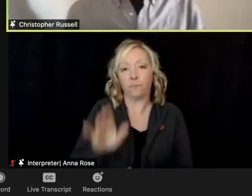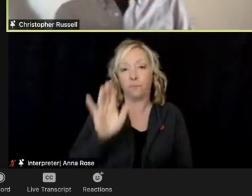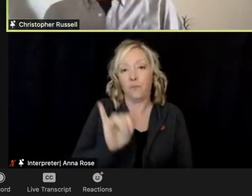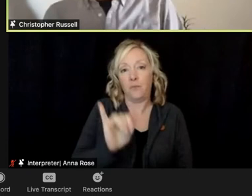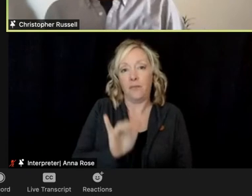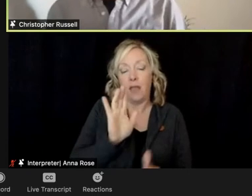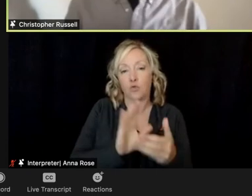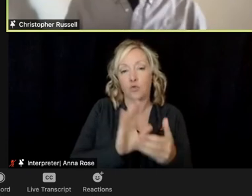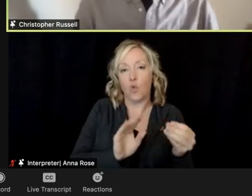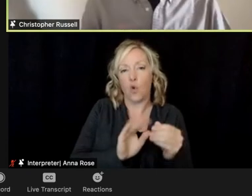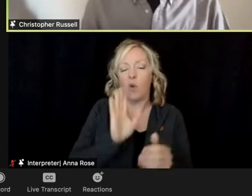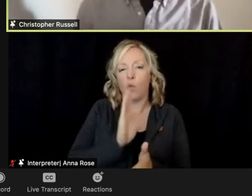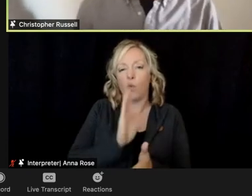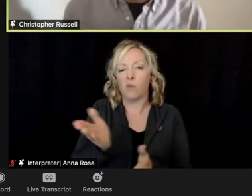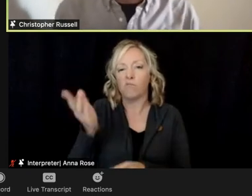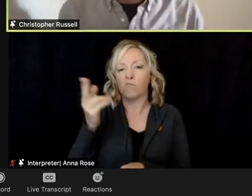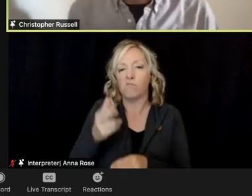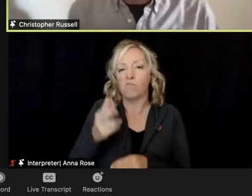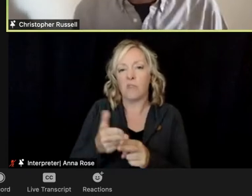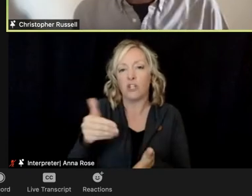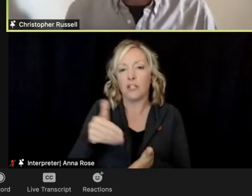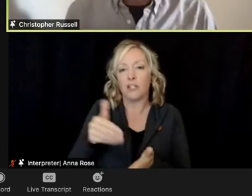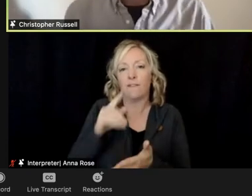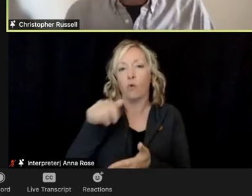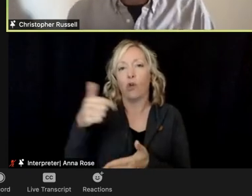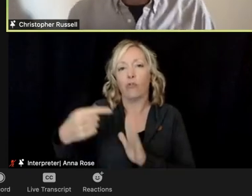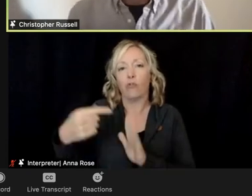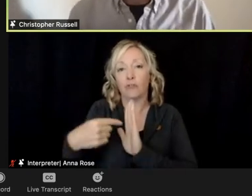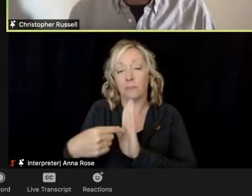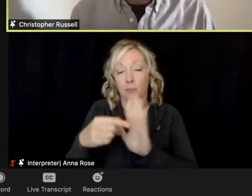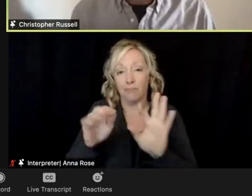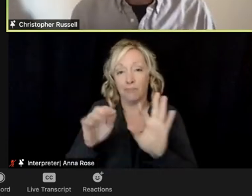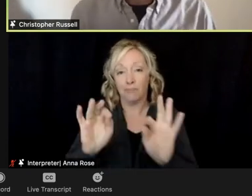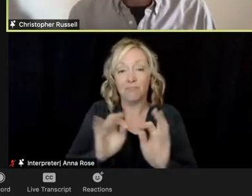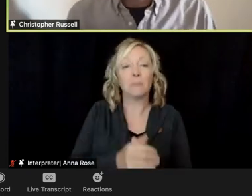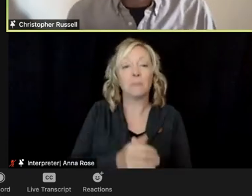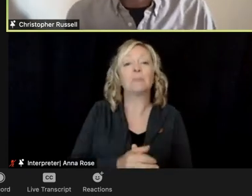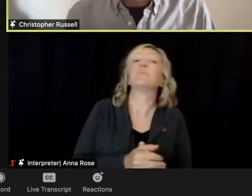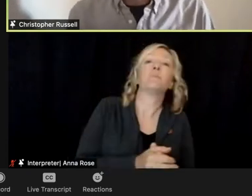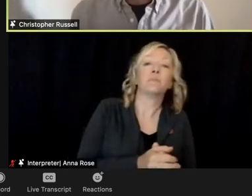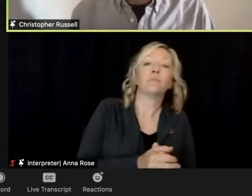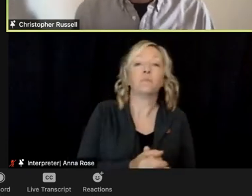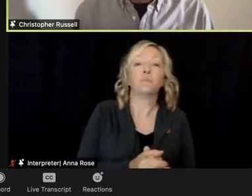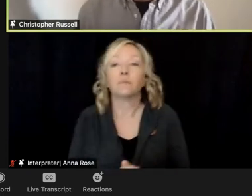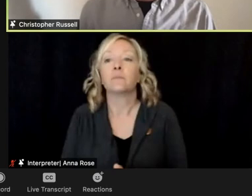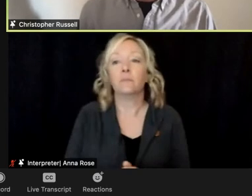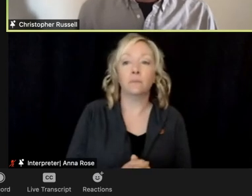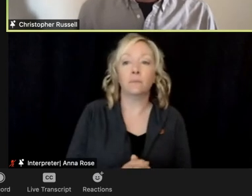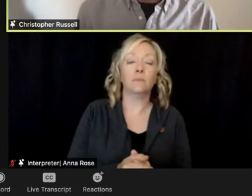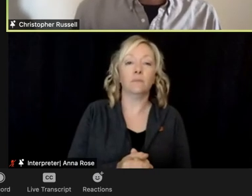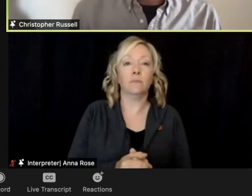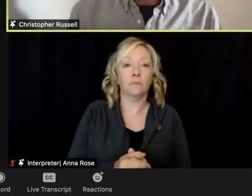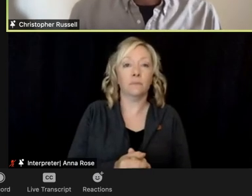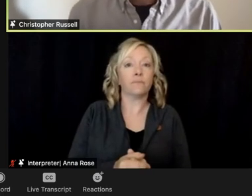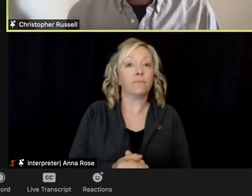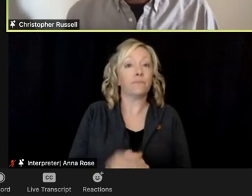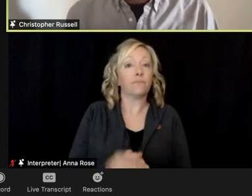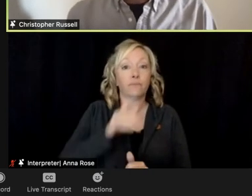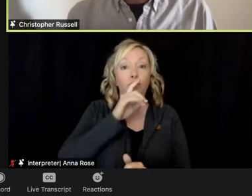an example that we can take in a couple different directions, especially for kids with really the most profound and complex needs.